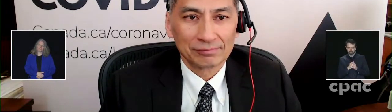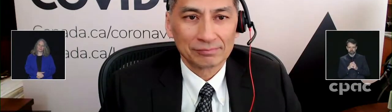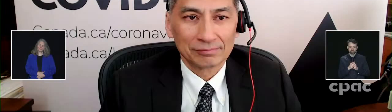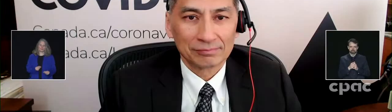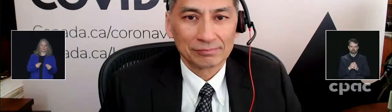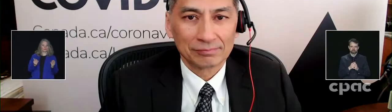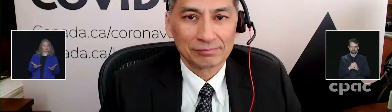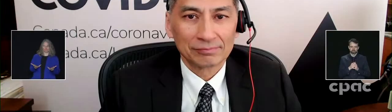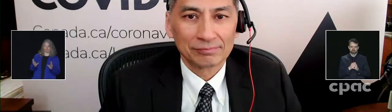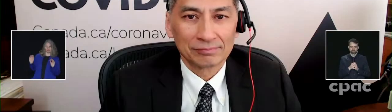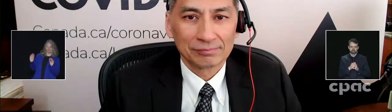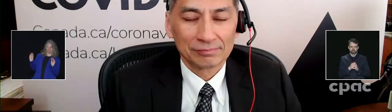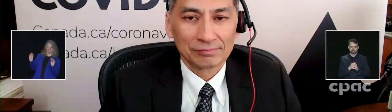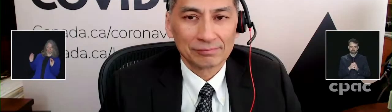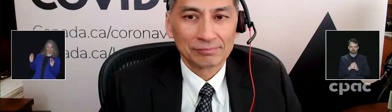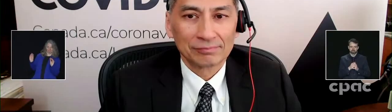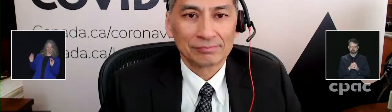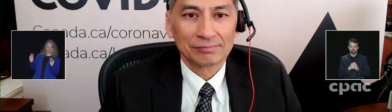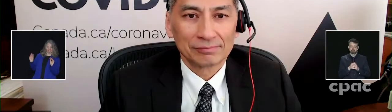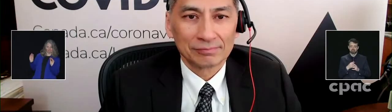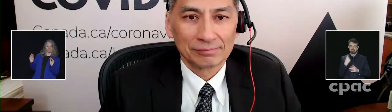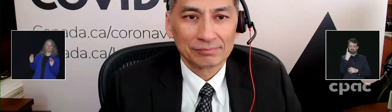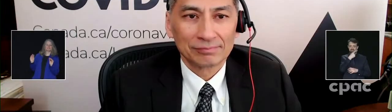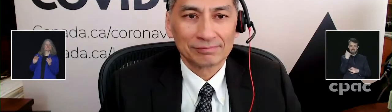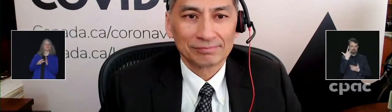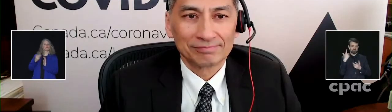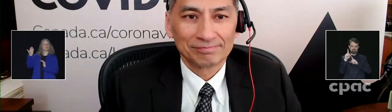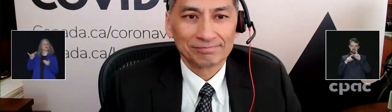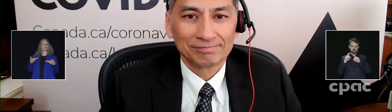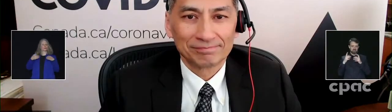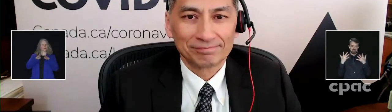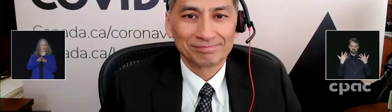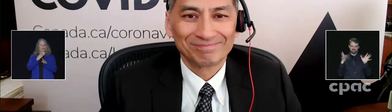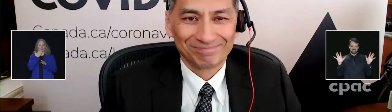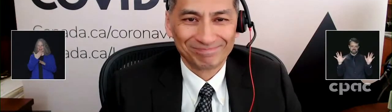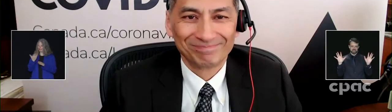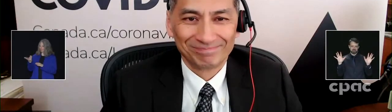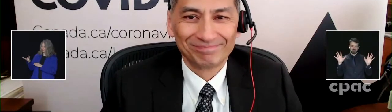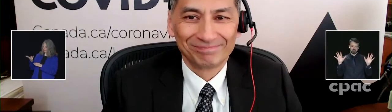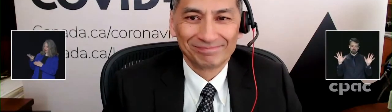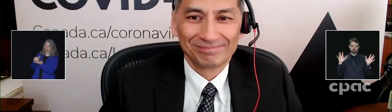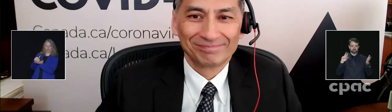Okay, there doesn't appear to be any more questions, so I guess that concludes this this morning. Thank you very much, doctors.